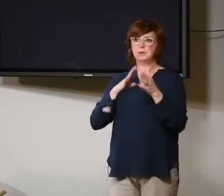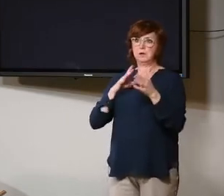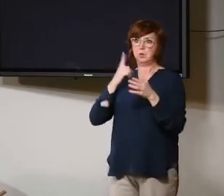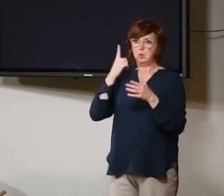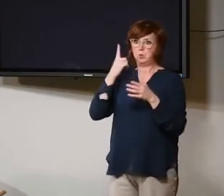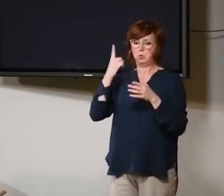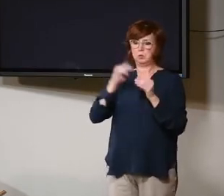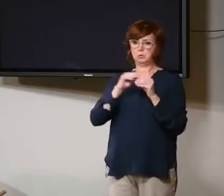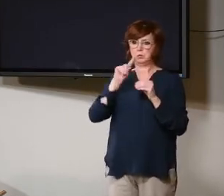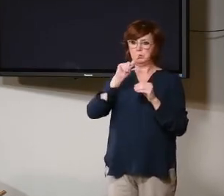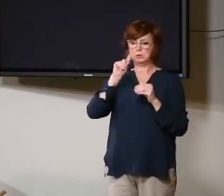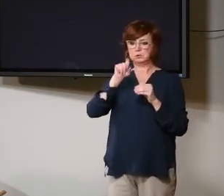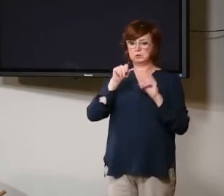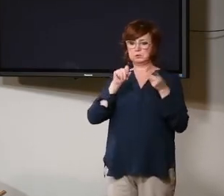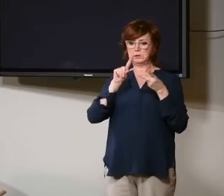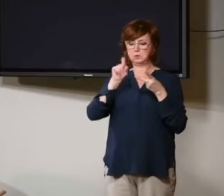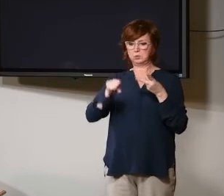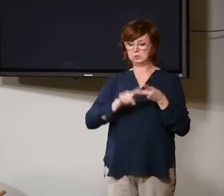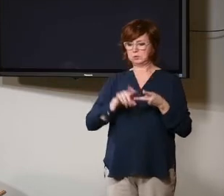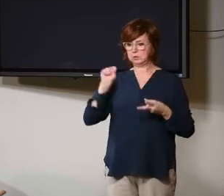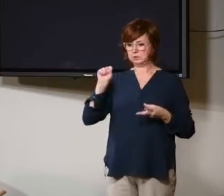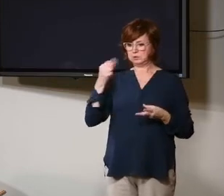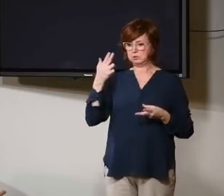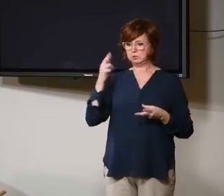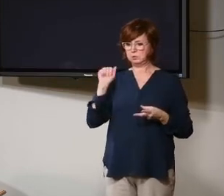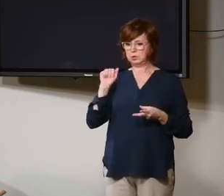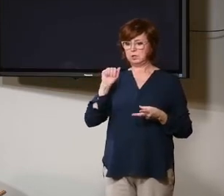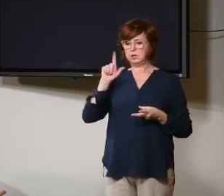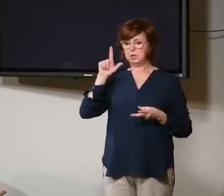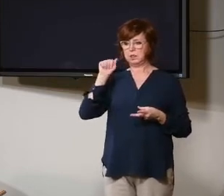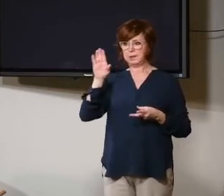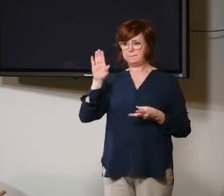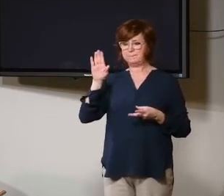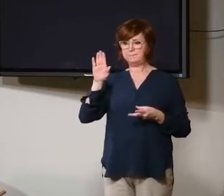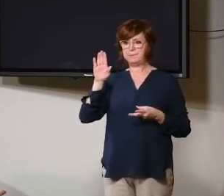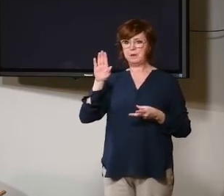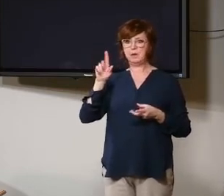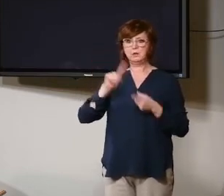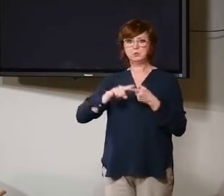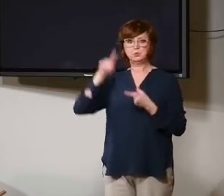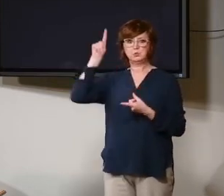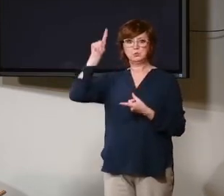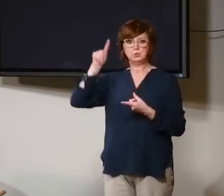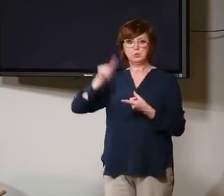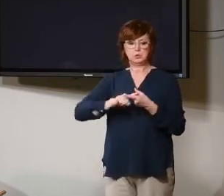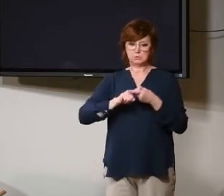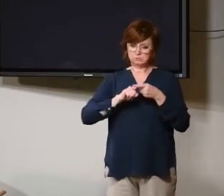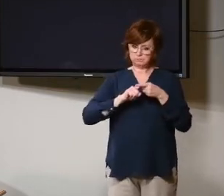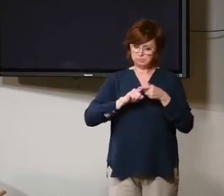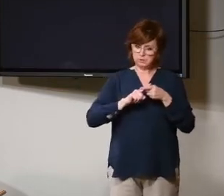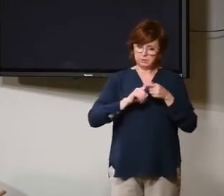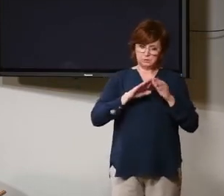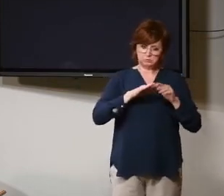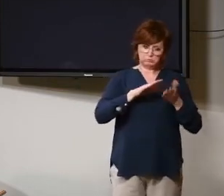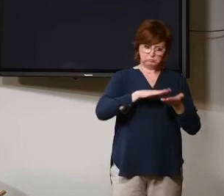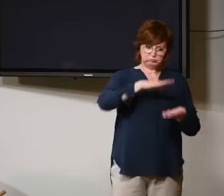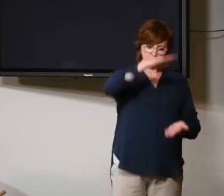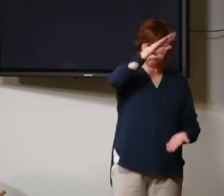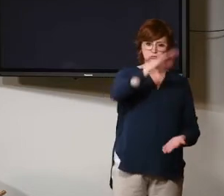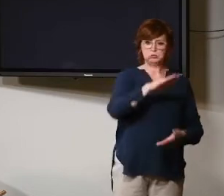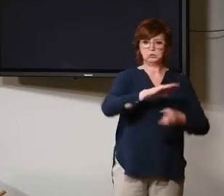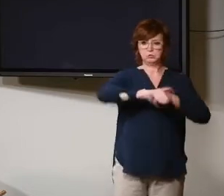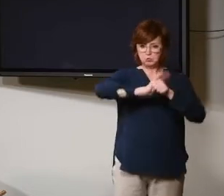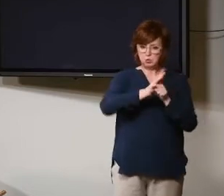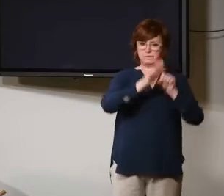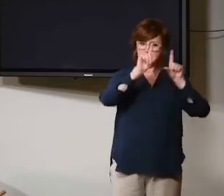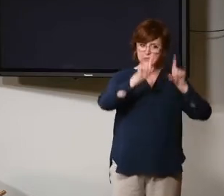other question in regards to the SHA lab work that's been scaled back to adjust for more COVID-19 testing. Just how much of a